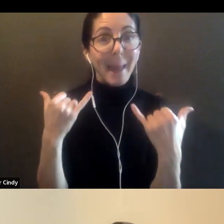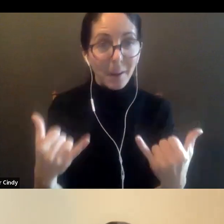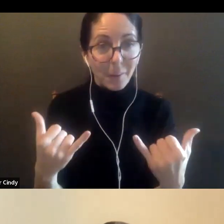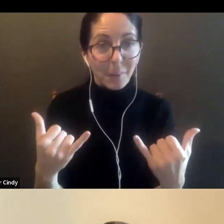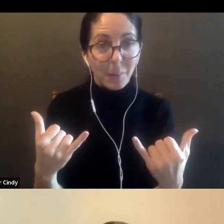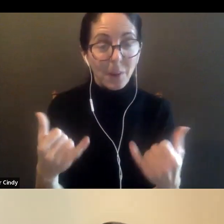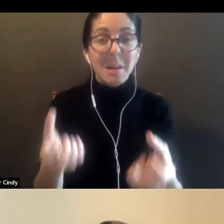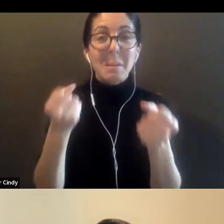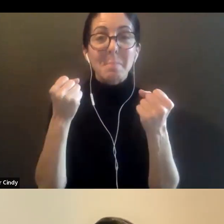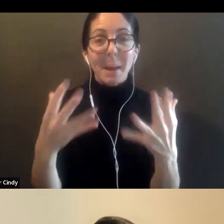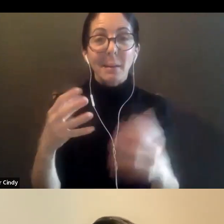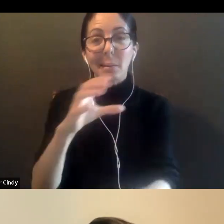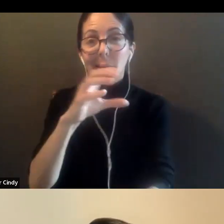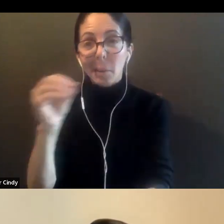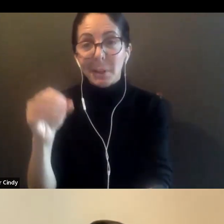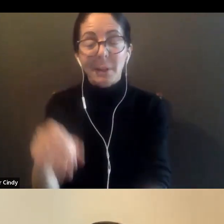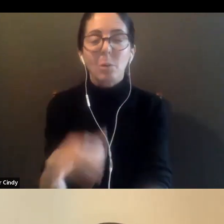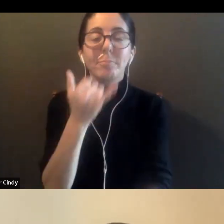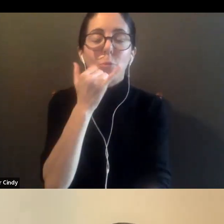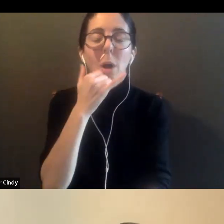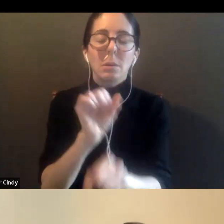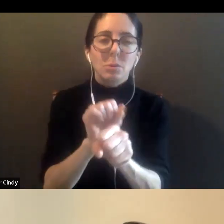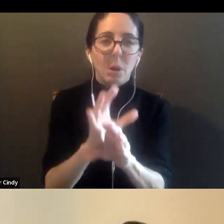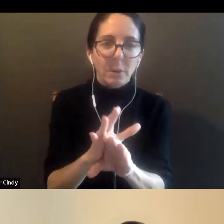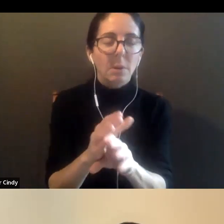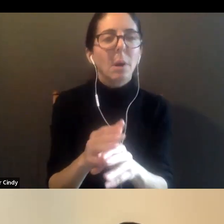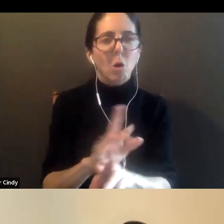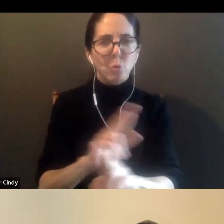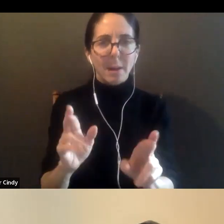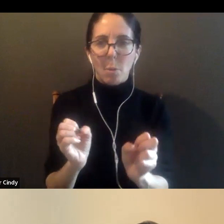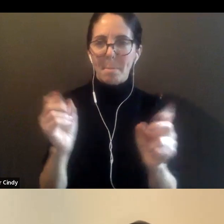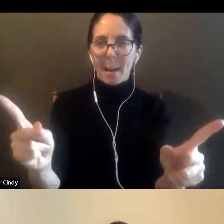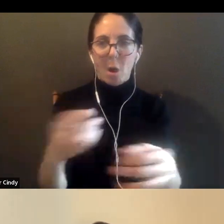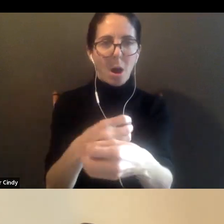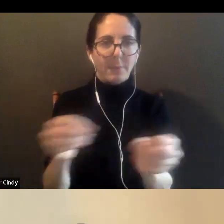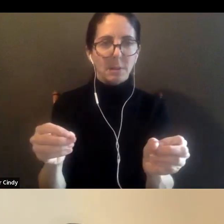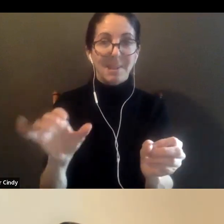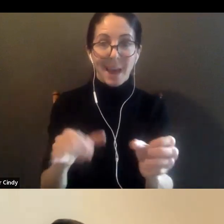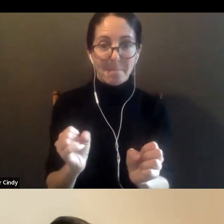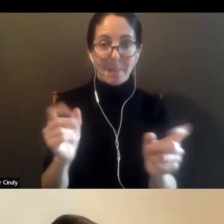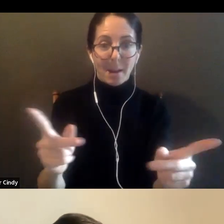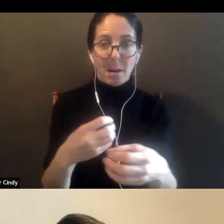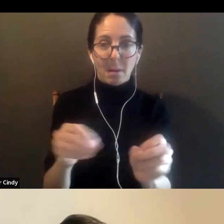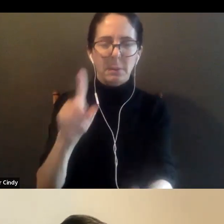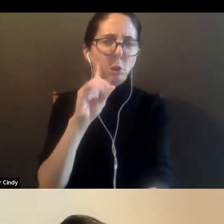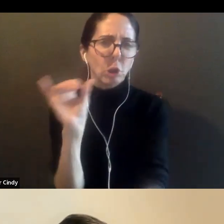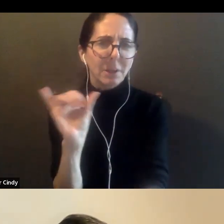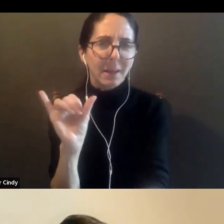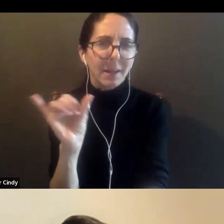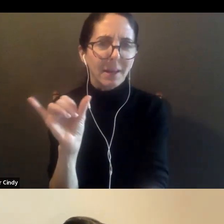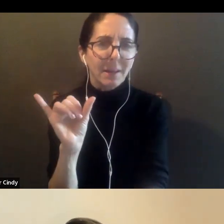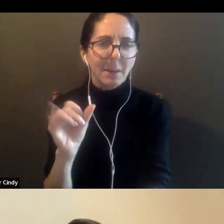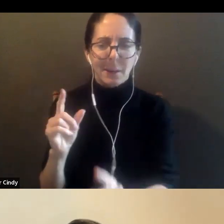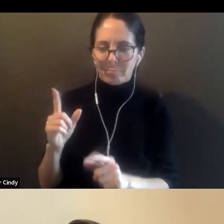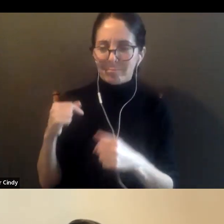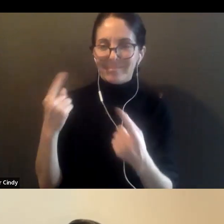of employers are attempting to go back to office, and what does going back to office look like and feel like, and how much of the lessons that we've